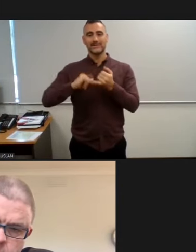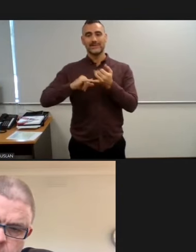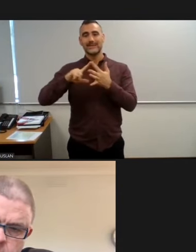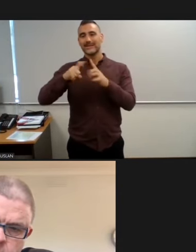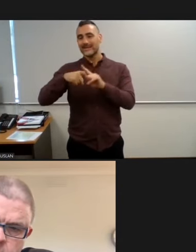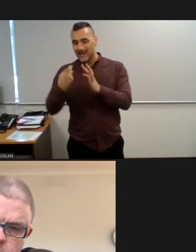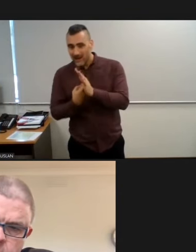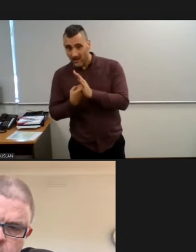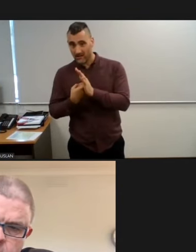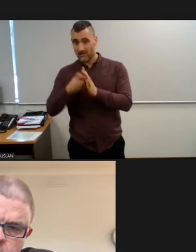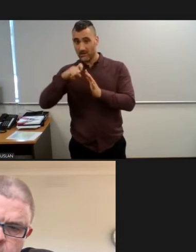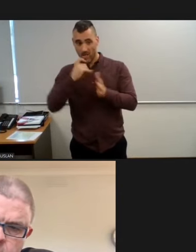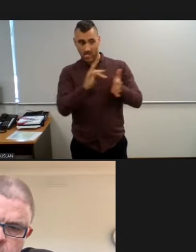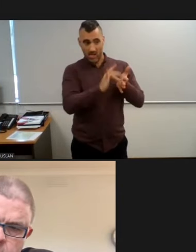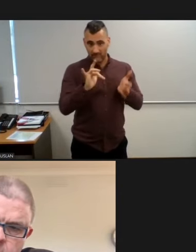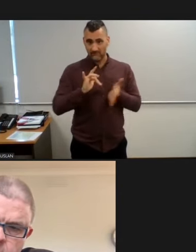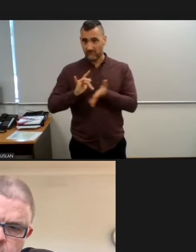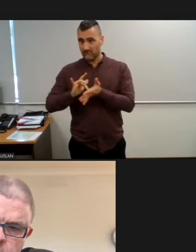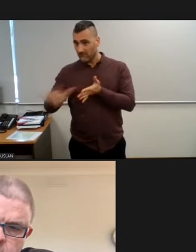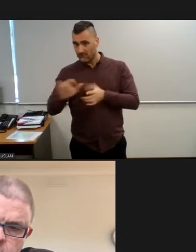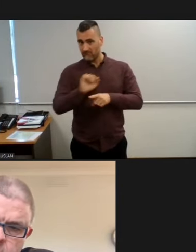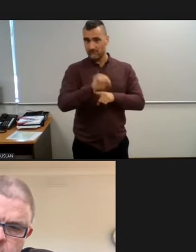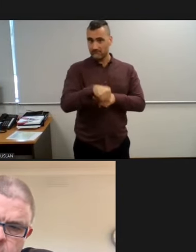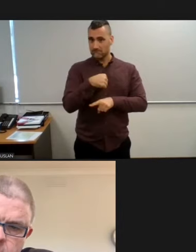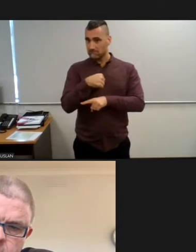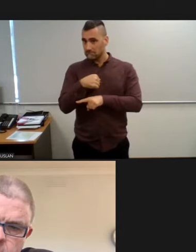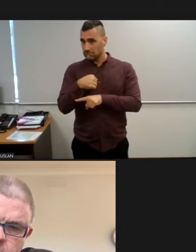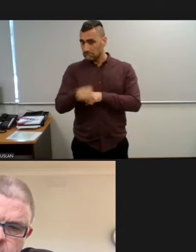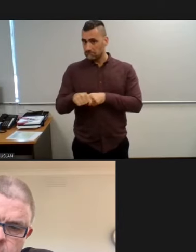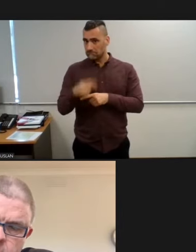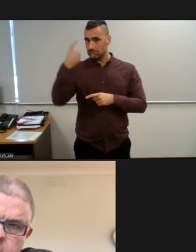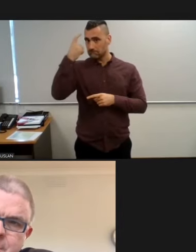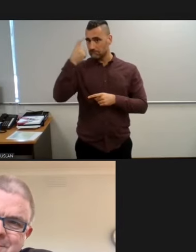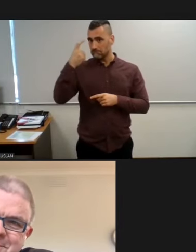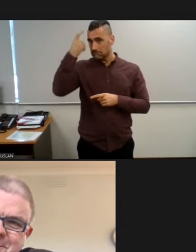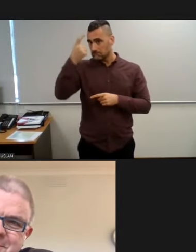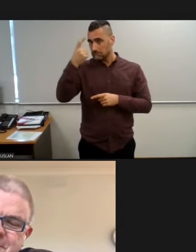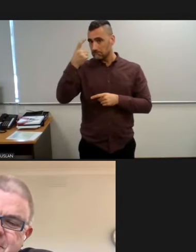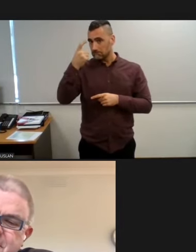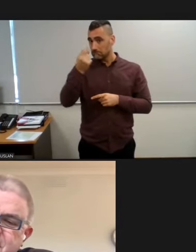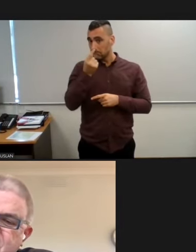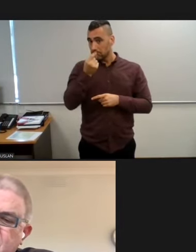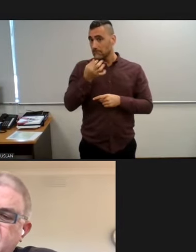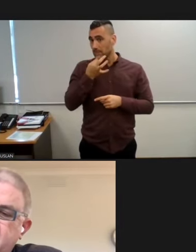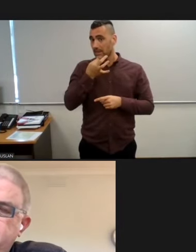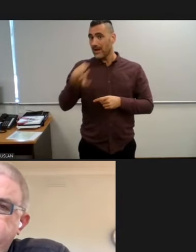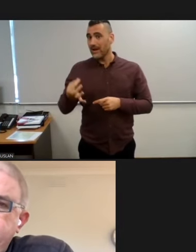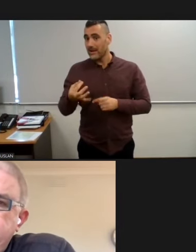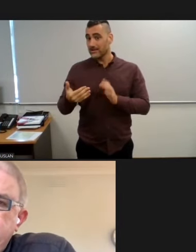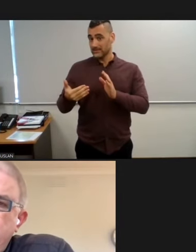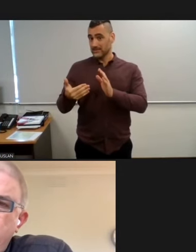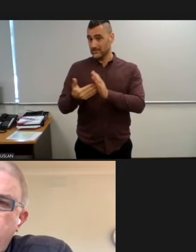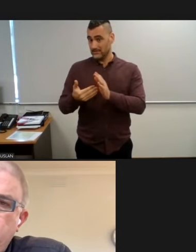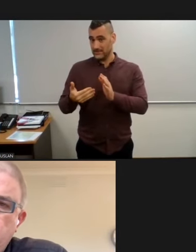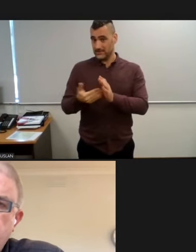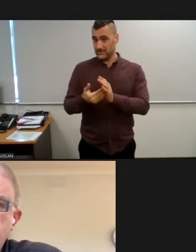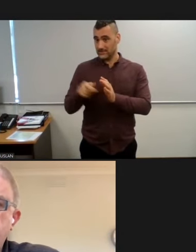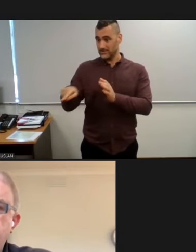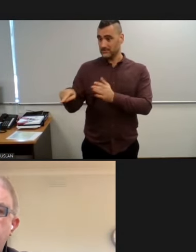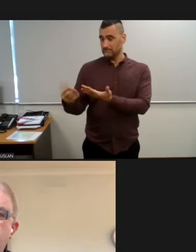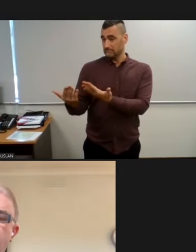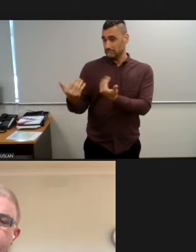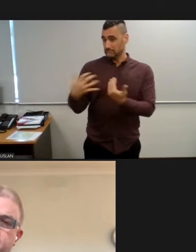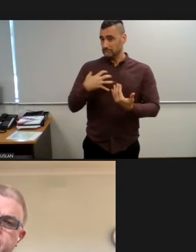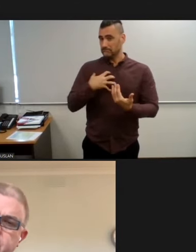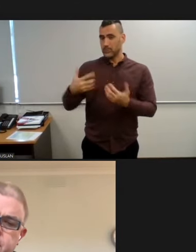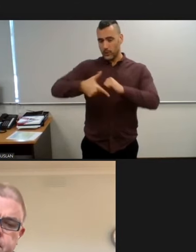just keen to ask, I'm not sure if you can answer the question, Ben, I'm possibly putting you into a difficult position here, but keen to just explore what the